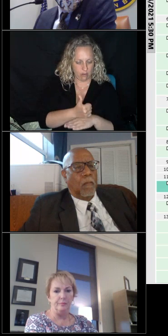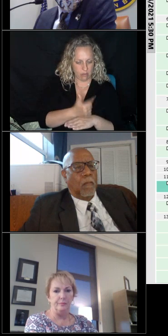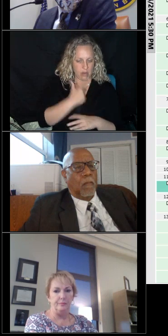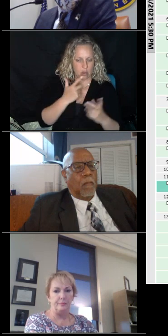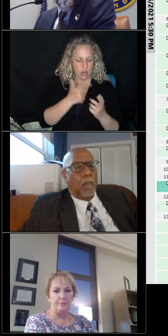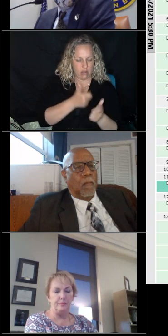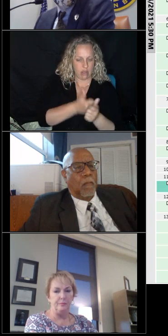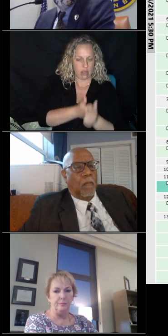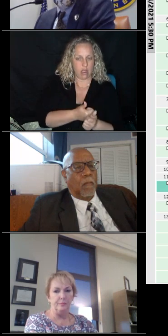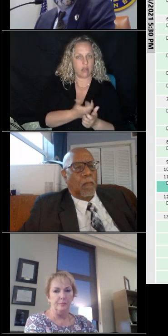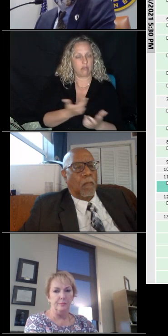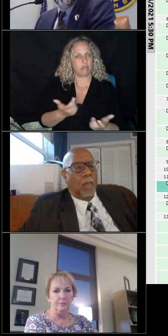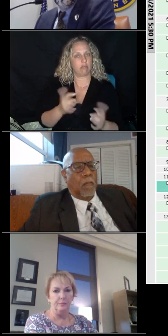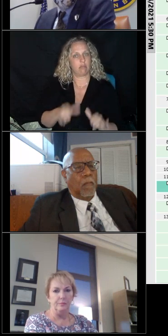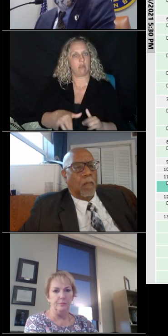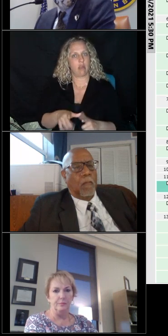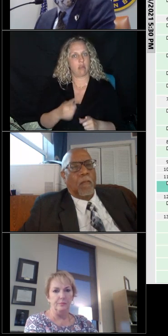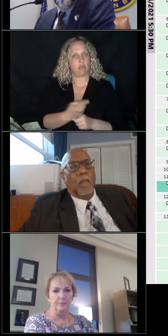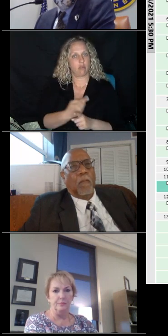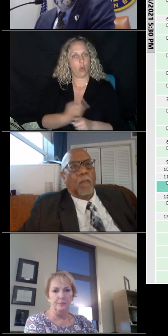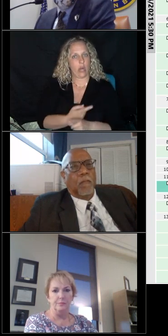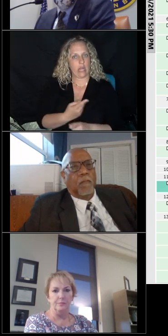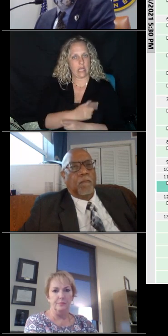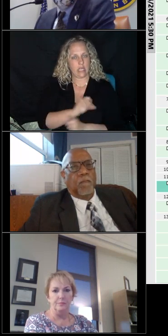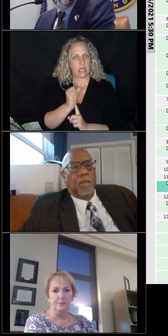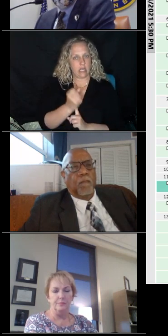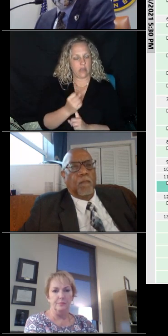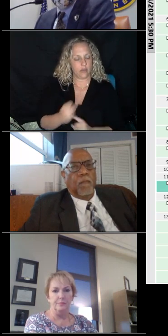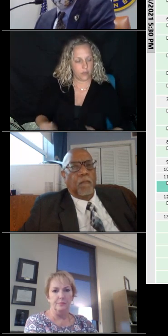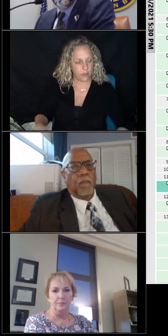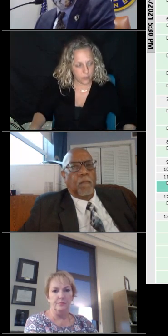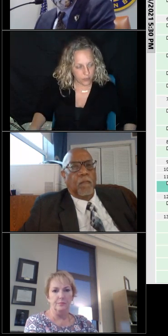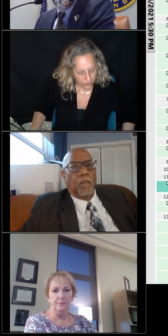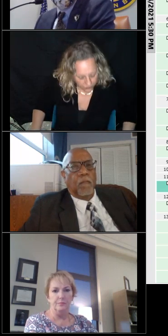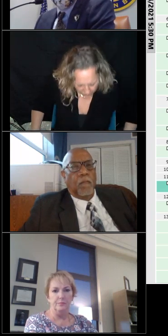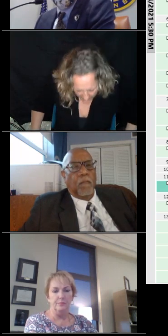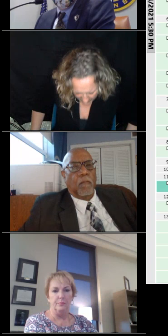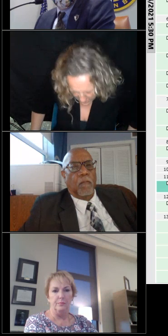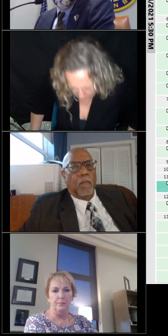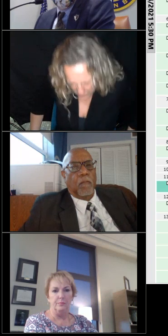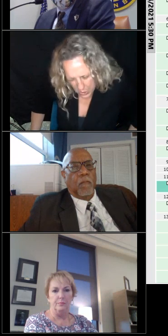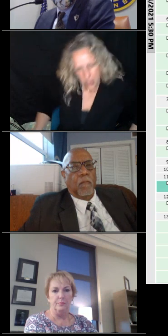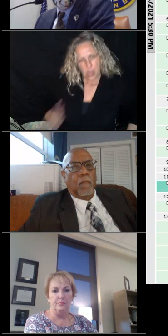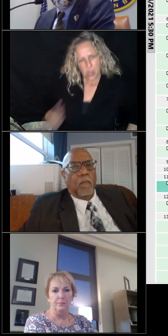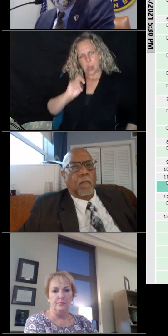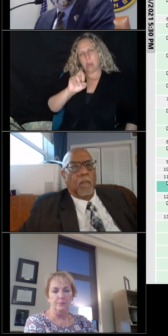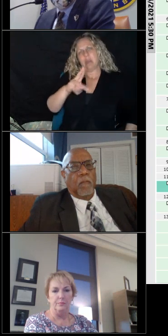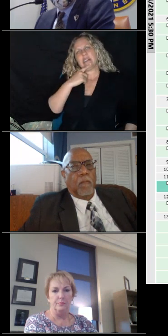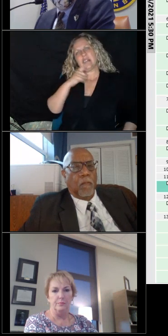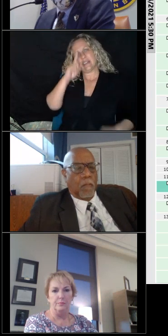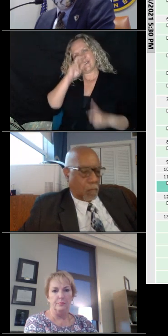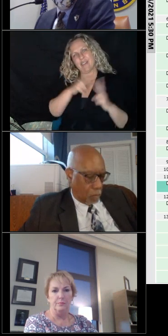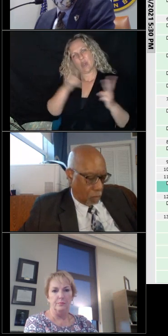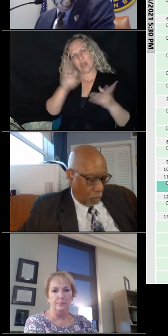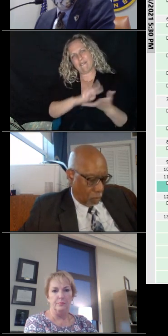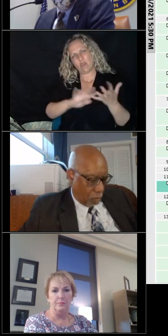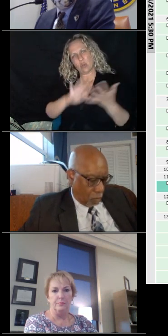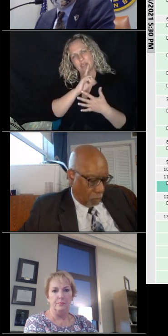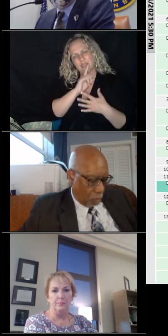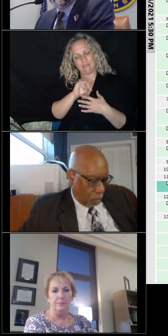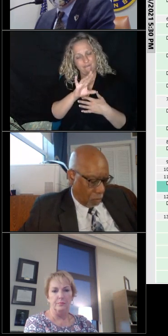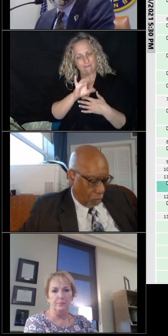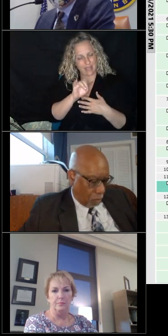accordingly. So I guess it's very confusing, because we're saying that the vice mayor has